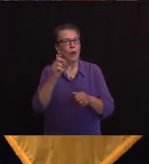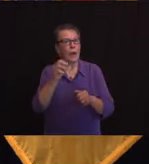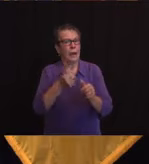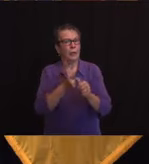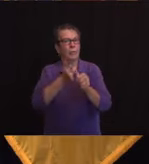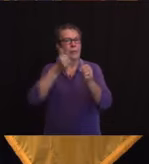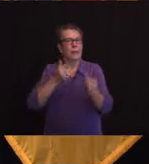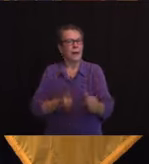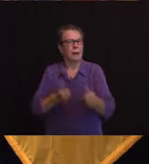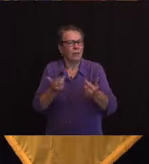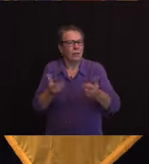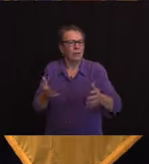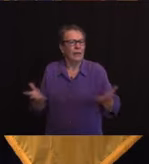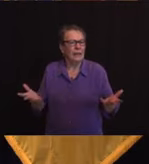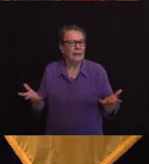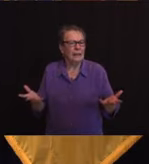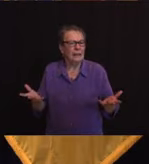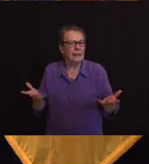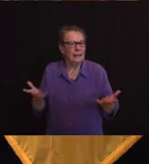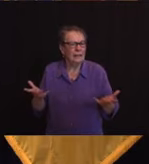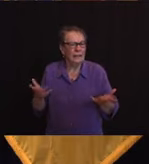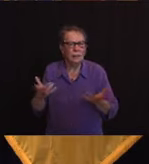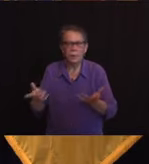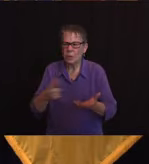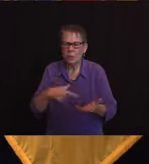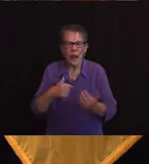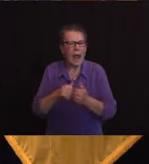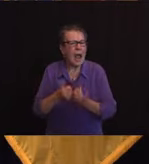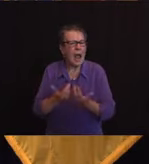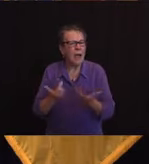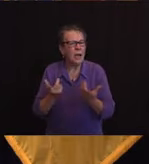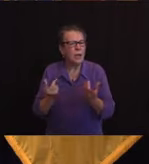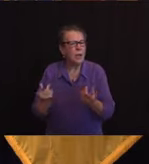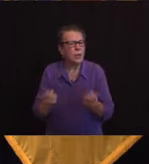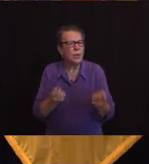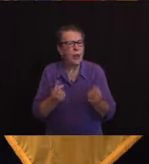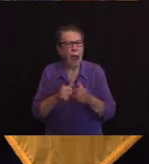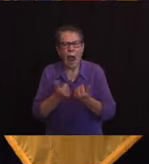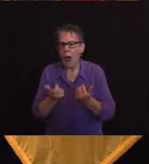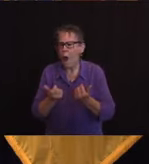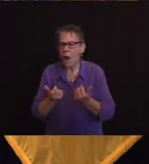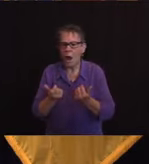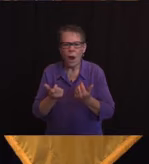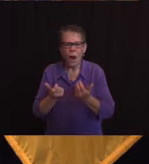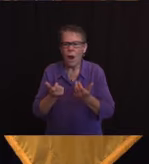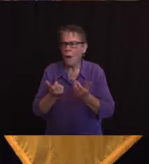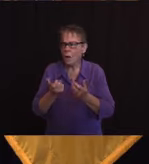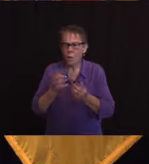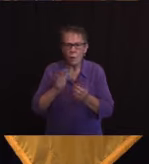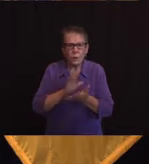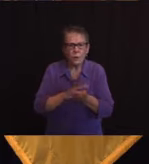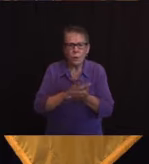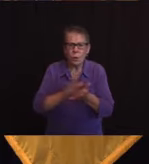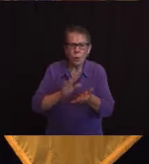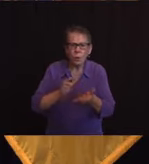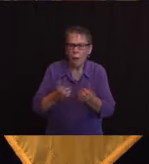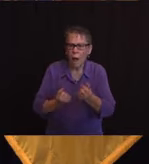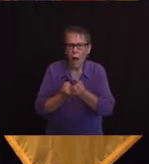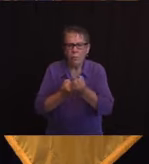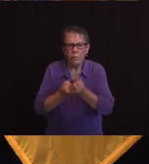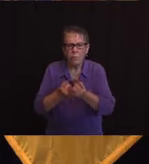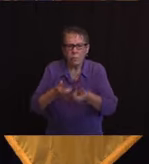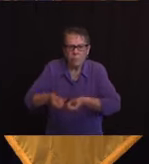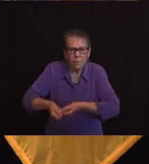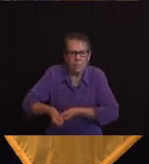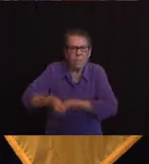Is the state going to look at that at all, or put any other resources toward this? Thank you. I'll start, Judy. I think I'm going to